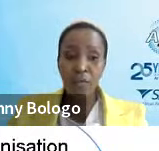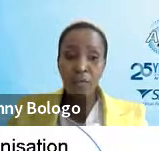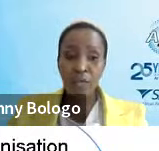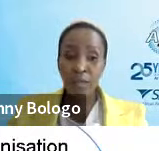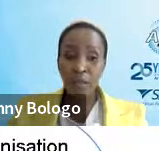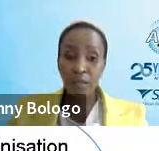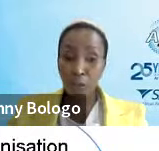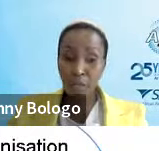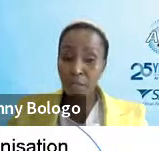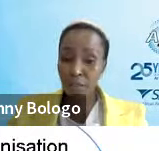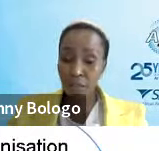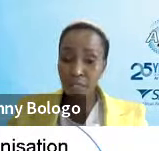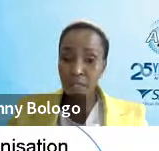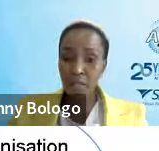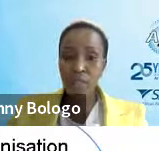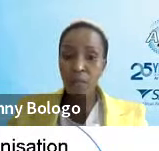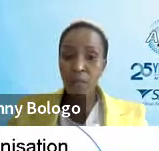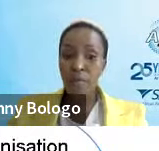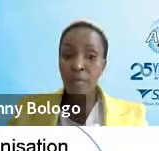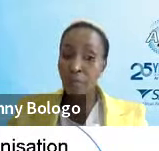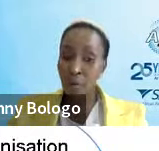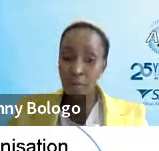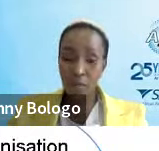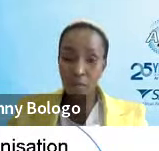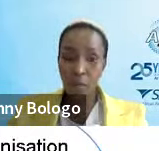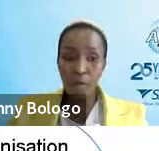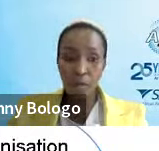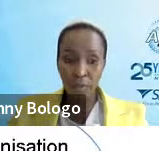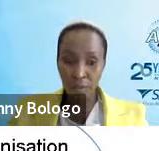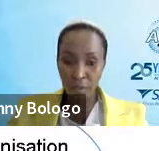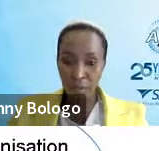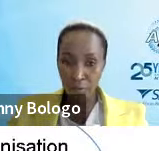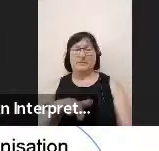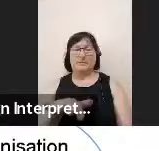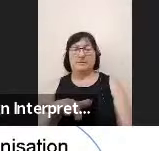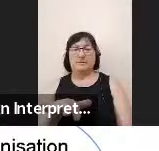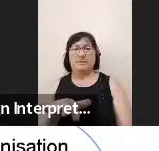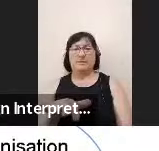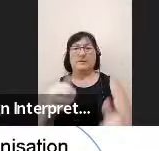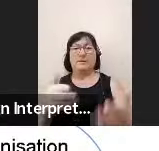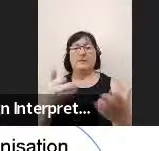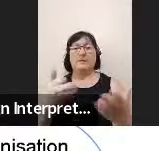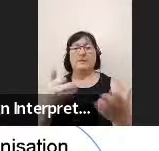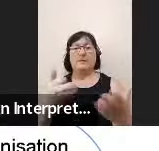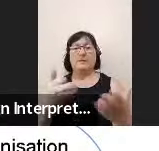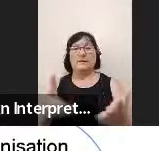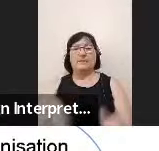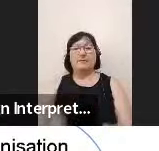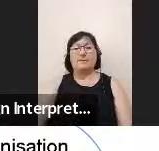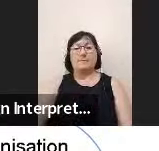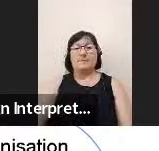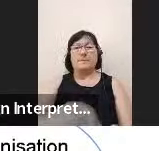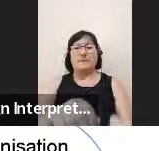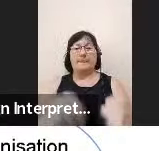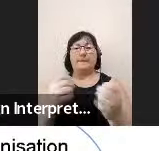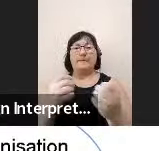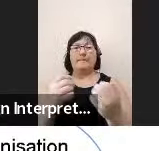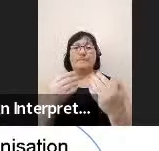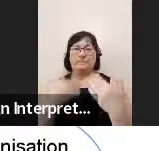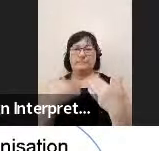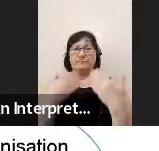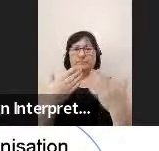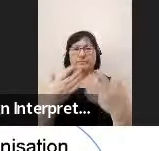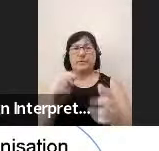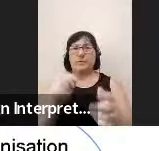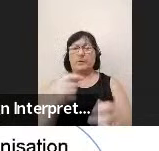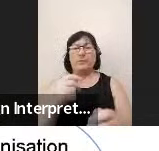us and showing interest into this program. And I promise you, you will not regret in that. So ladies and gentlemen,